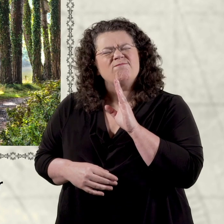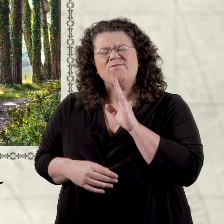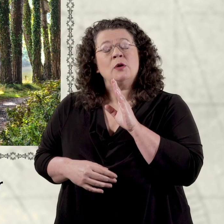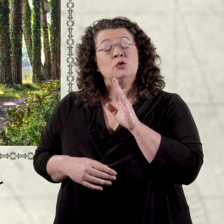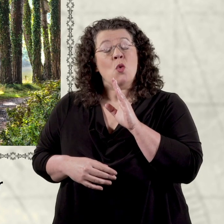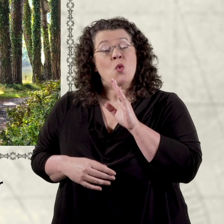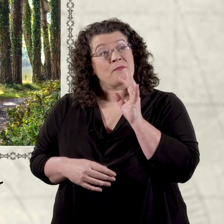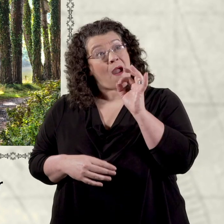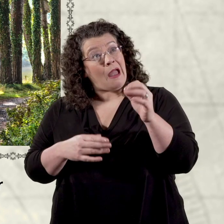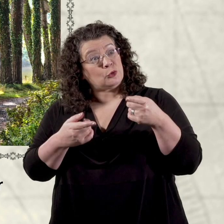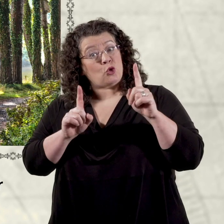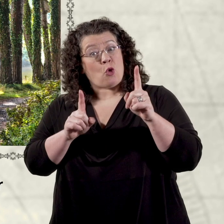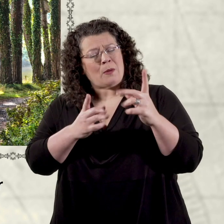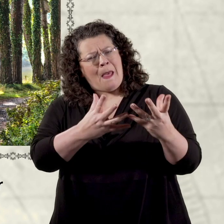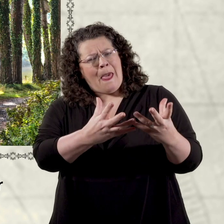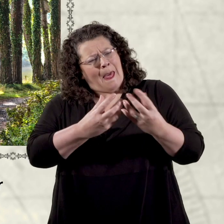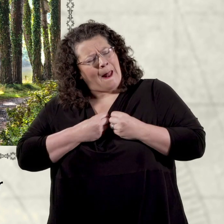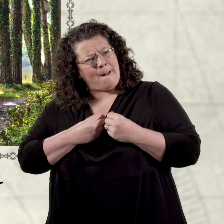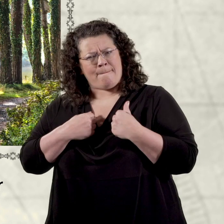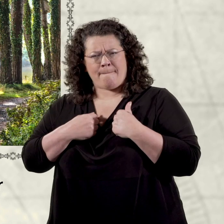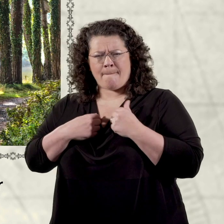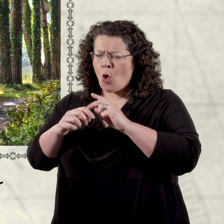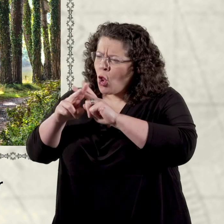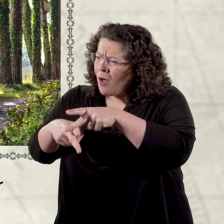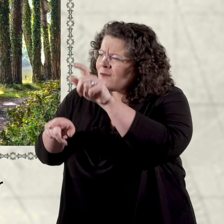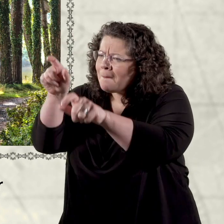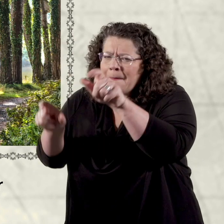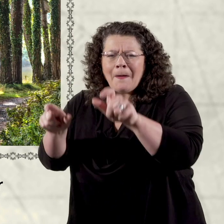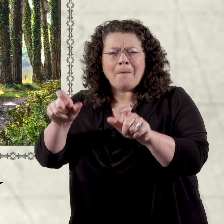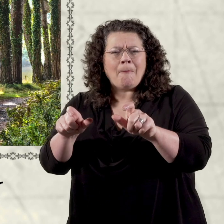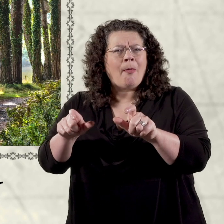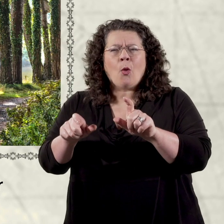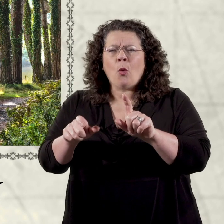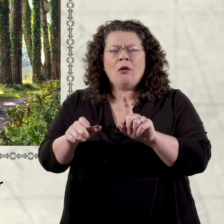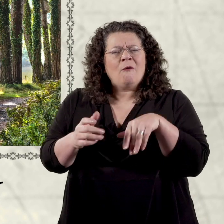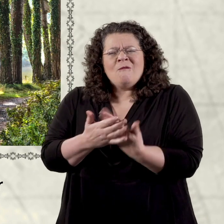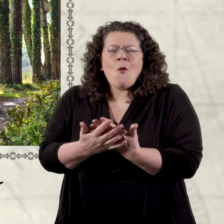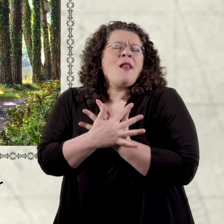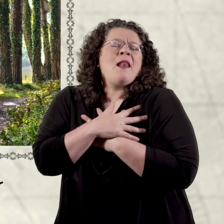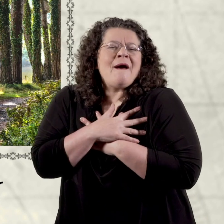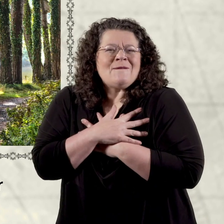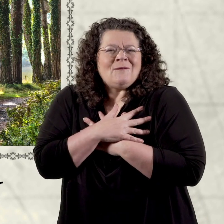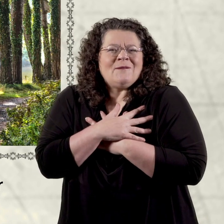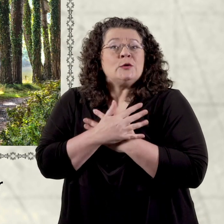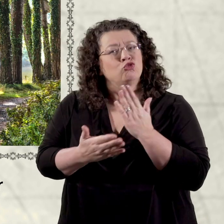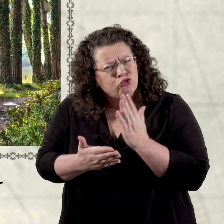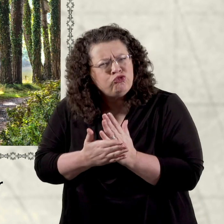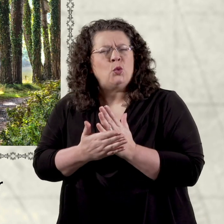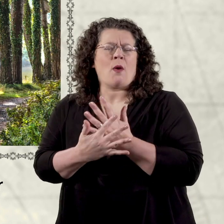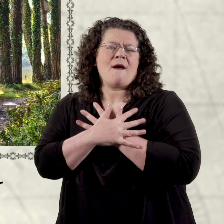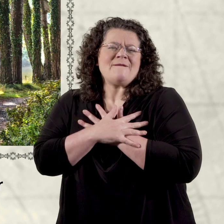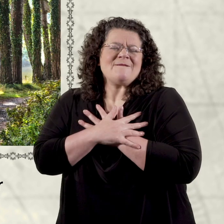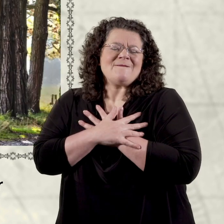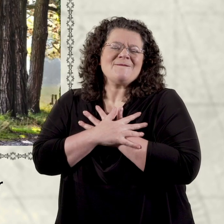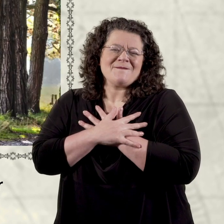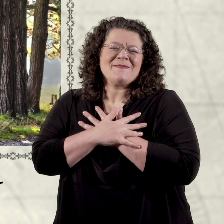So, I asked God to help me to look after the people who fall in love, true